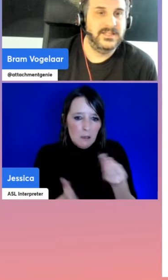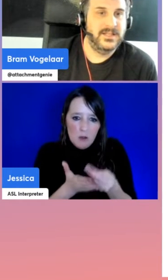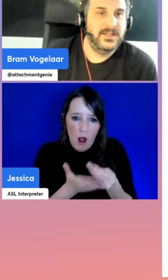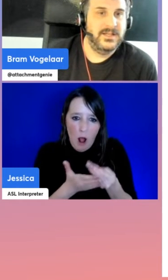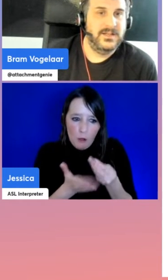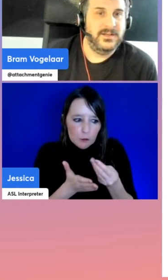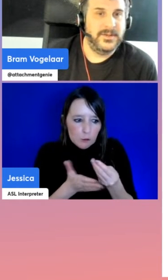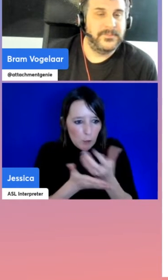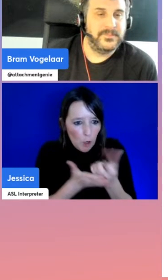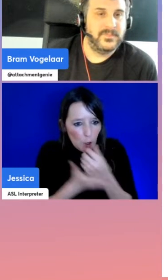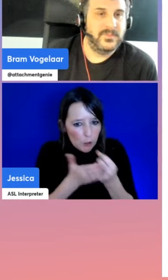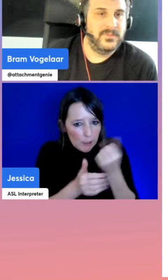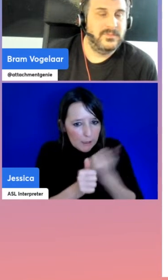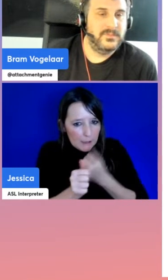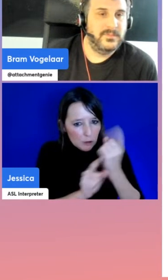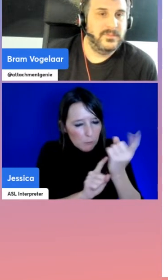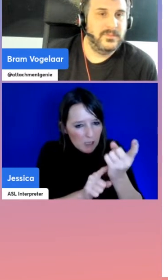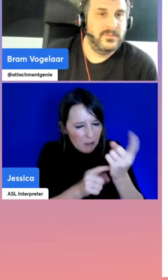we see